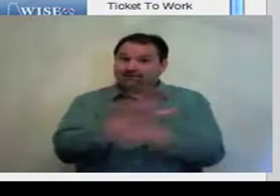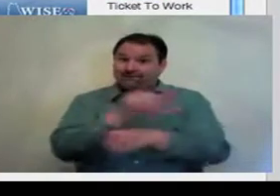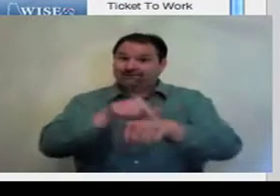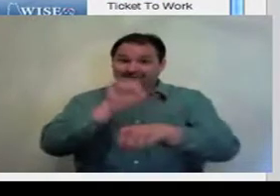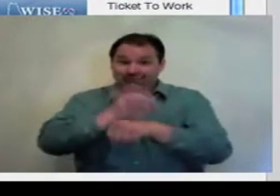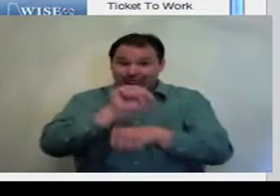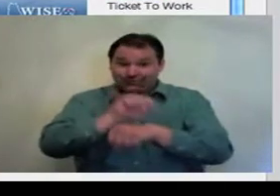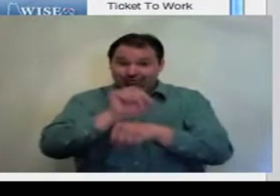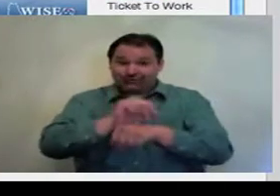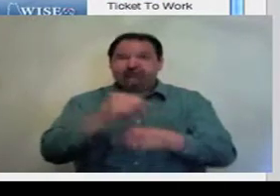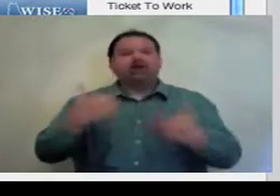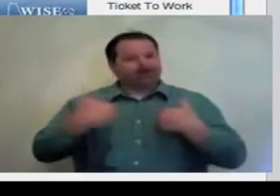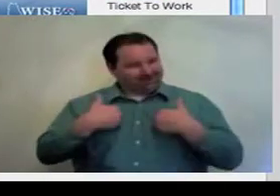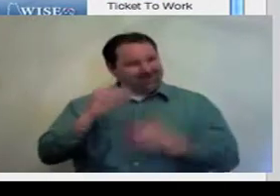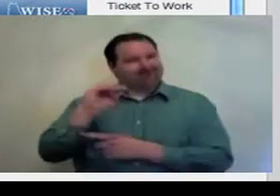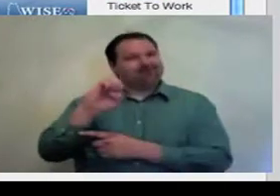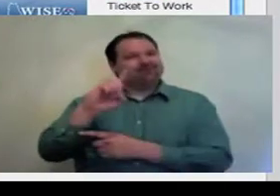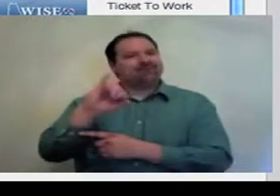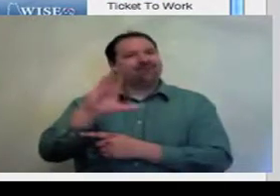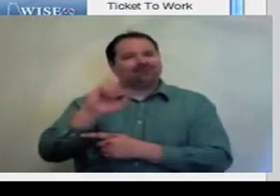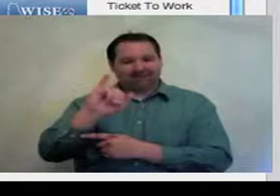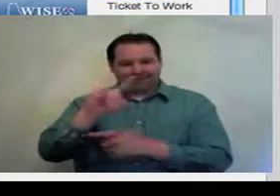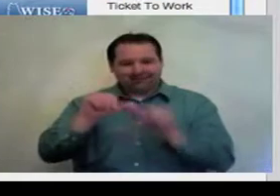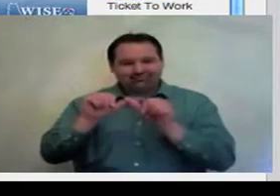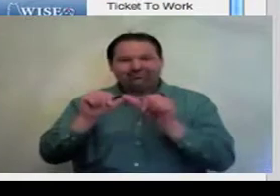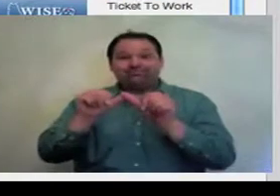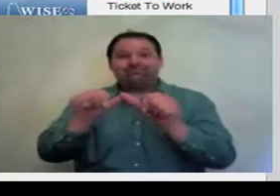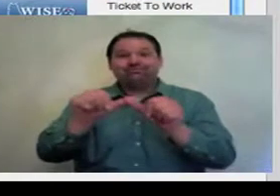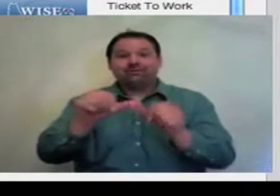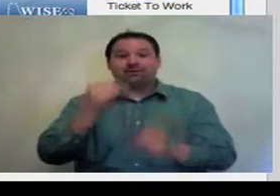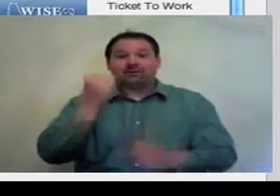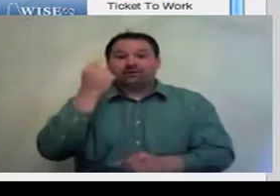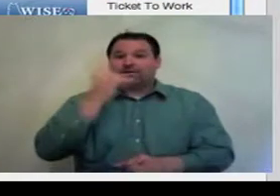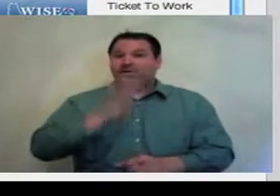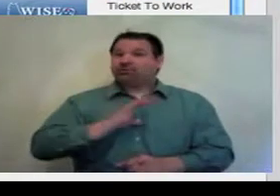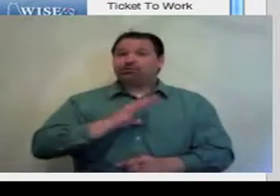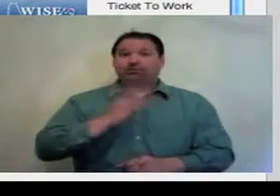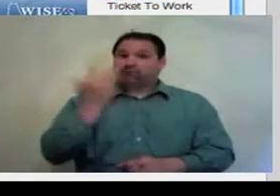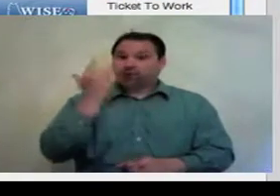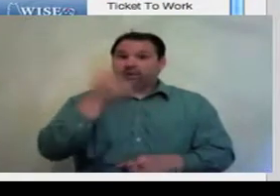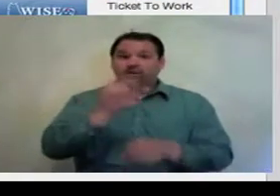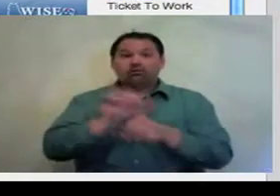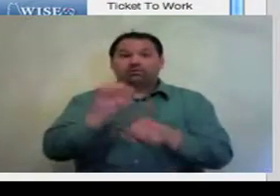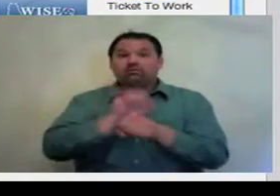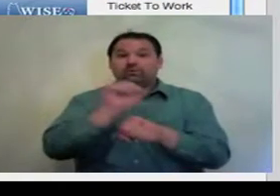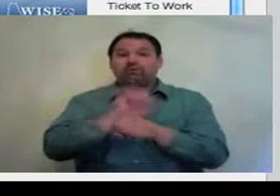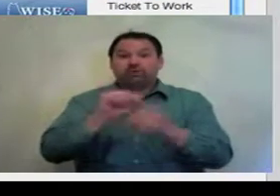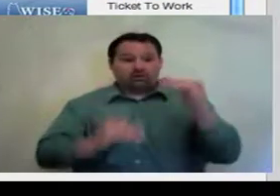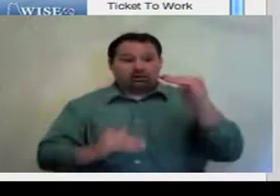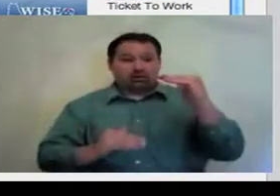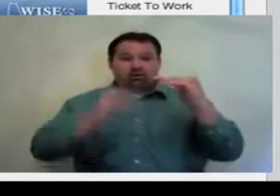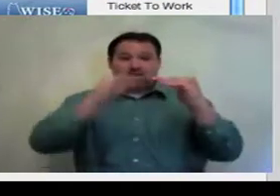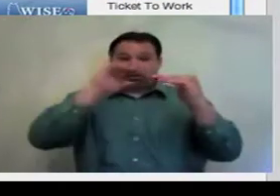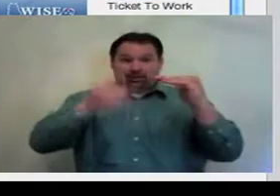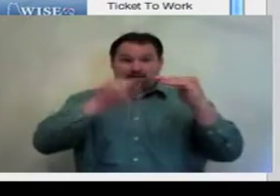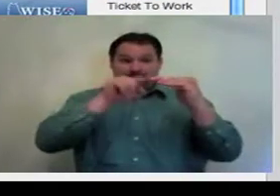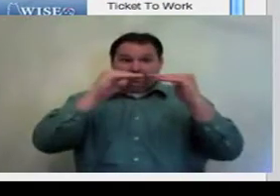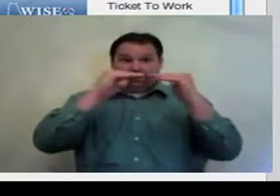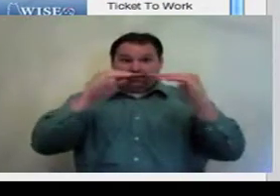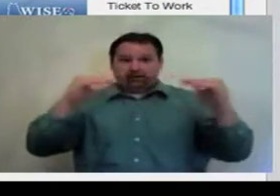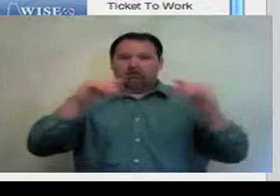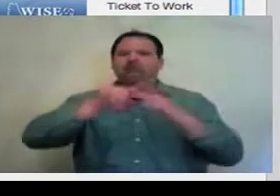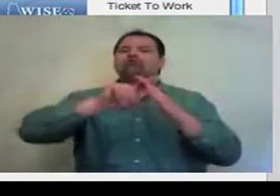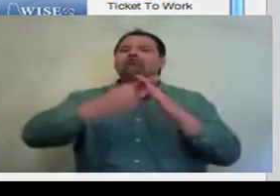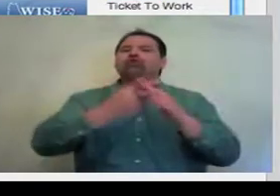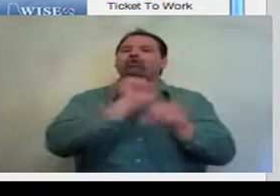to work full-time and continue to have Medicaid coverage up to a certain level. So that's a great thing to know. For most people, once you reach